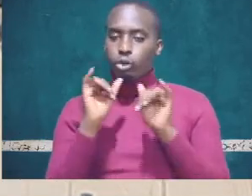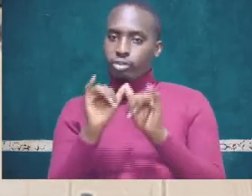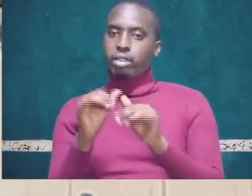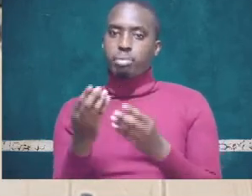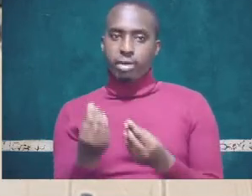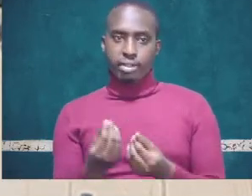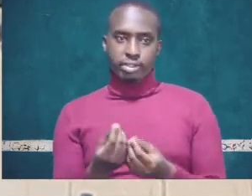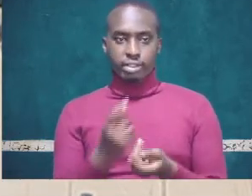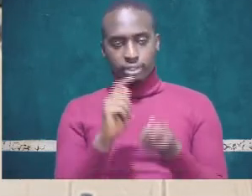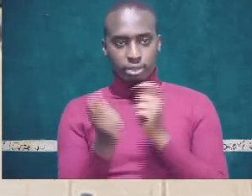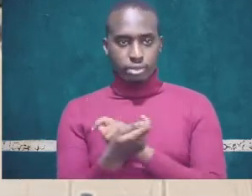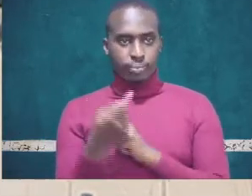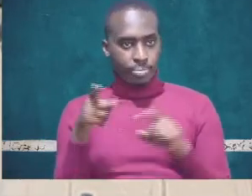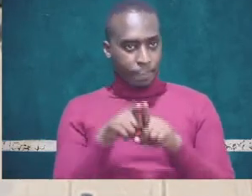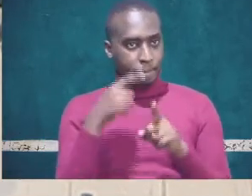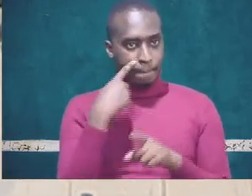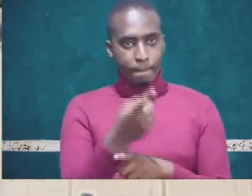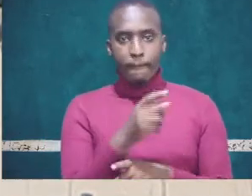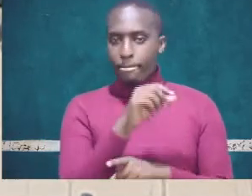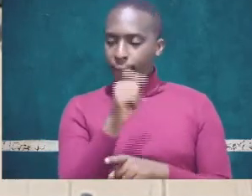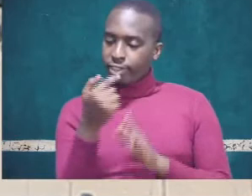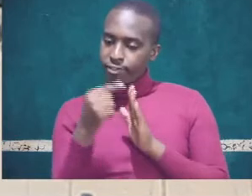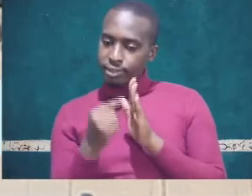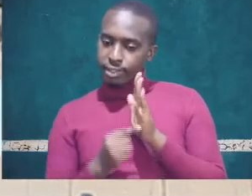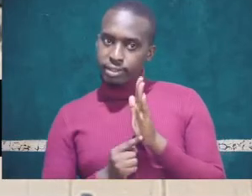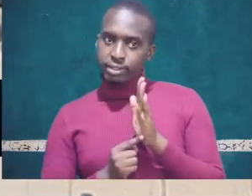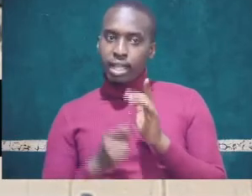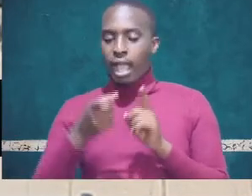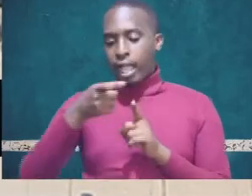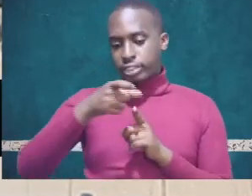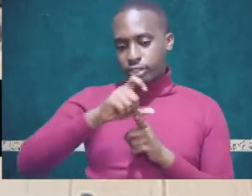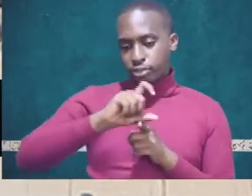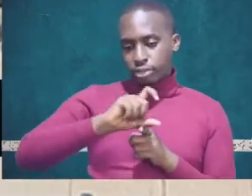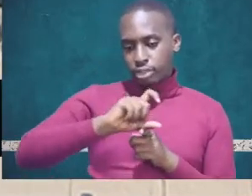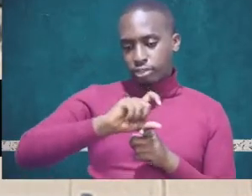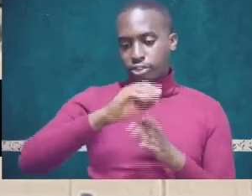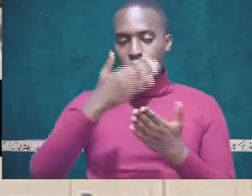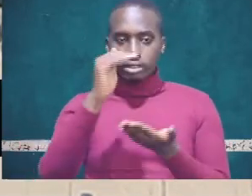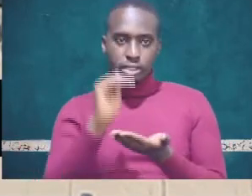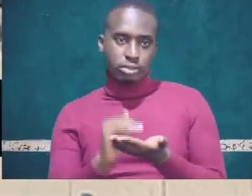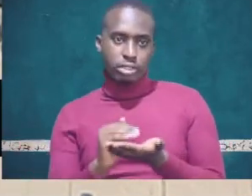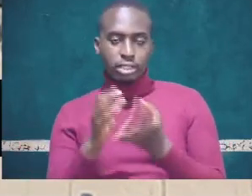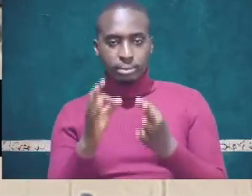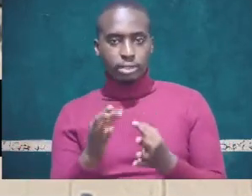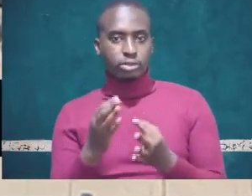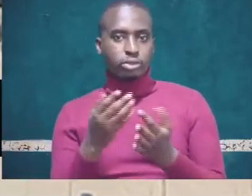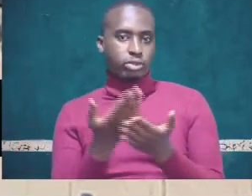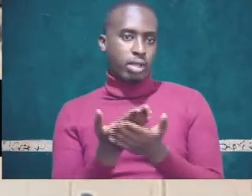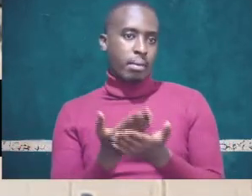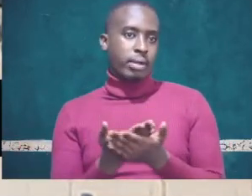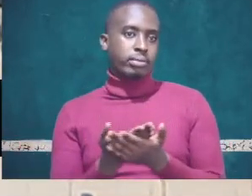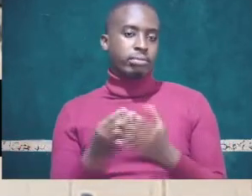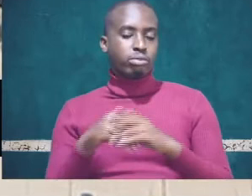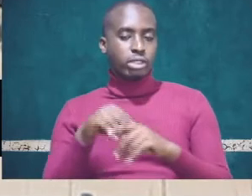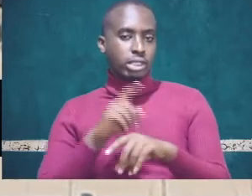see. Other factors, a decrease or an increase in the quantity demanded of the commodity due